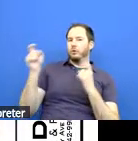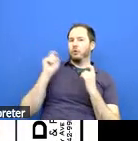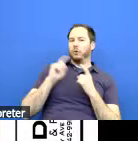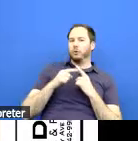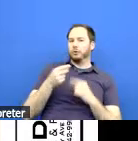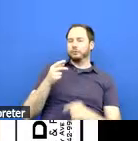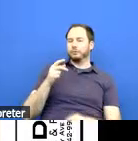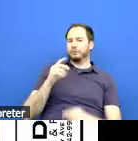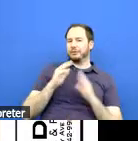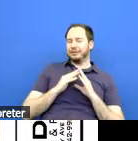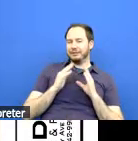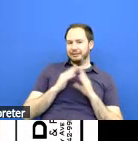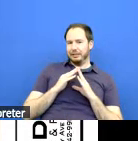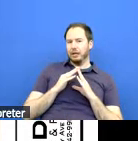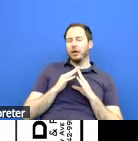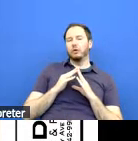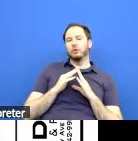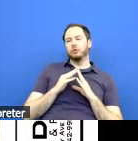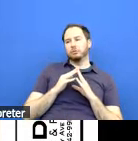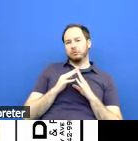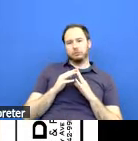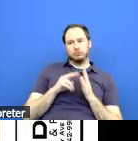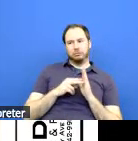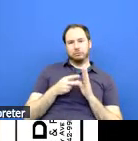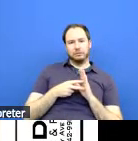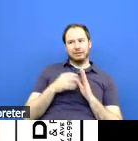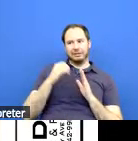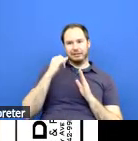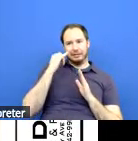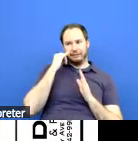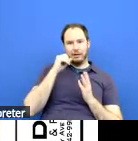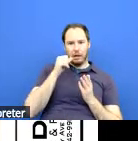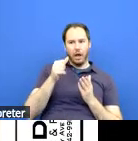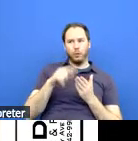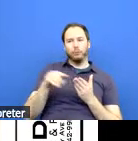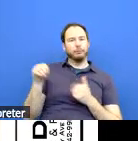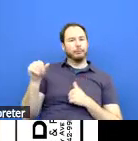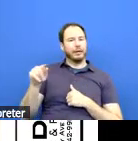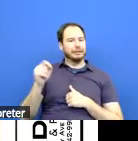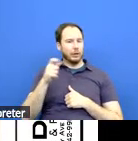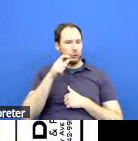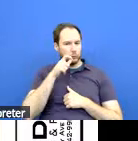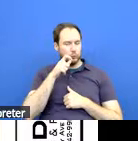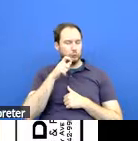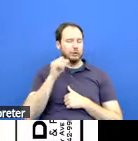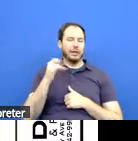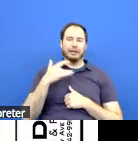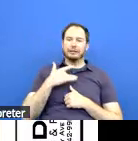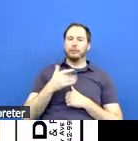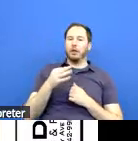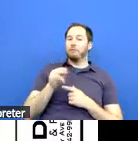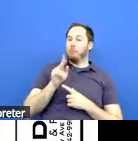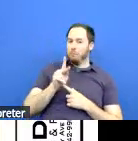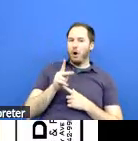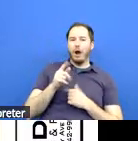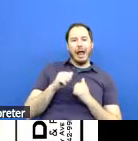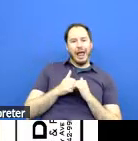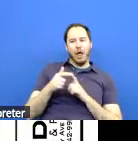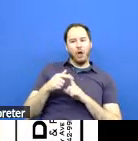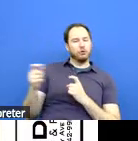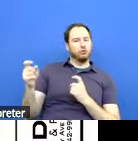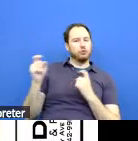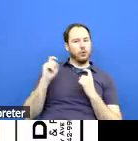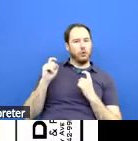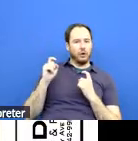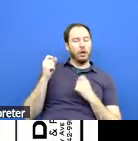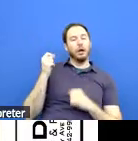town. So because if it's not, someone has to pay taxes on it. That's where a lot of our parks come from, right?